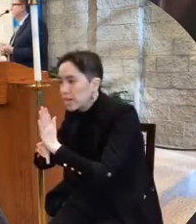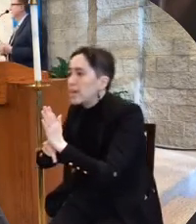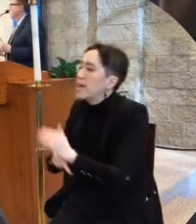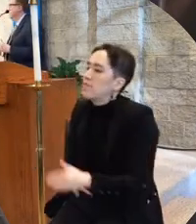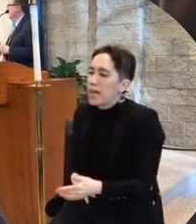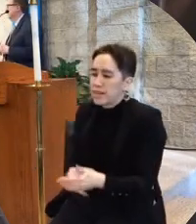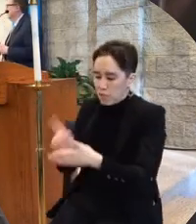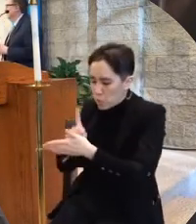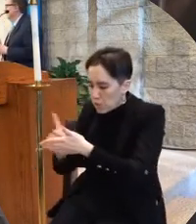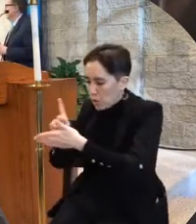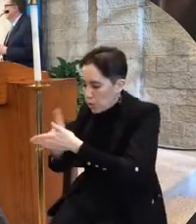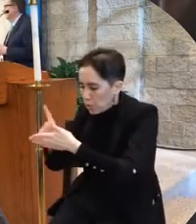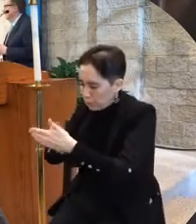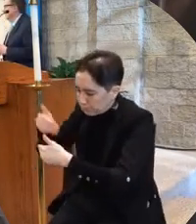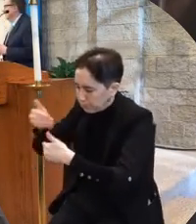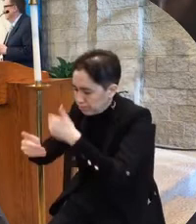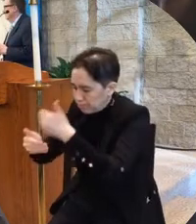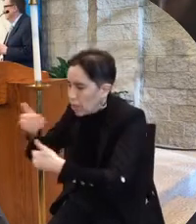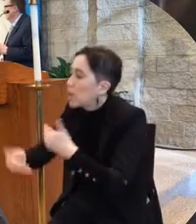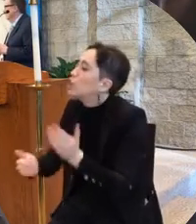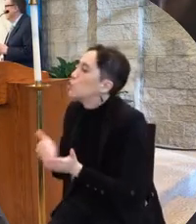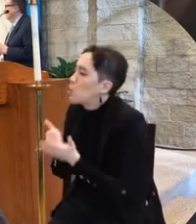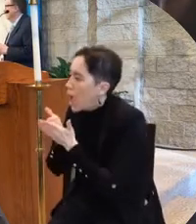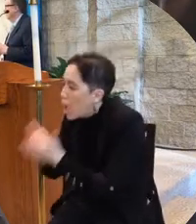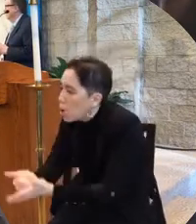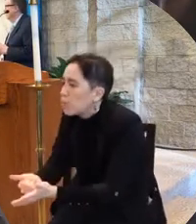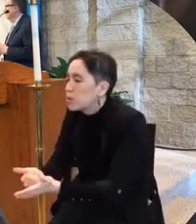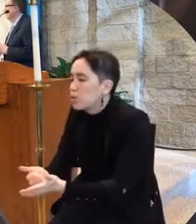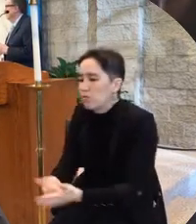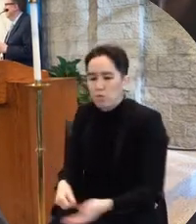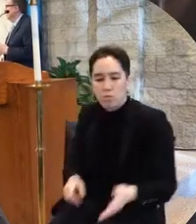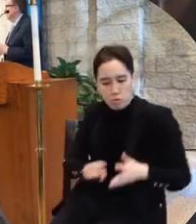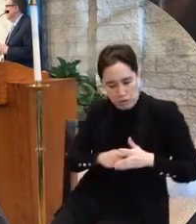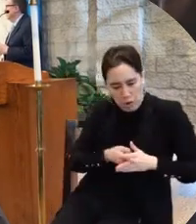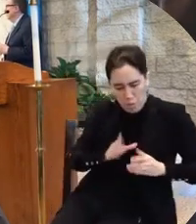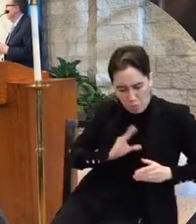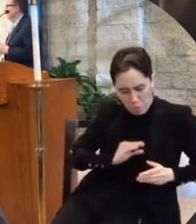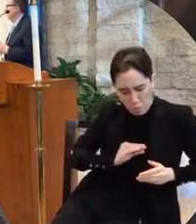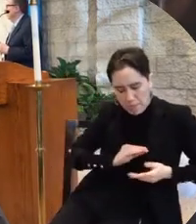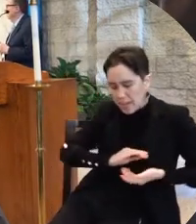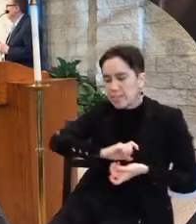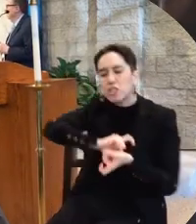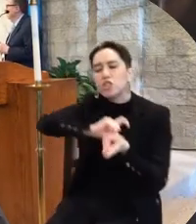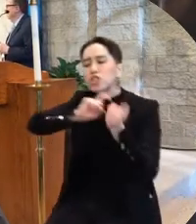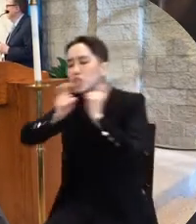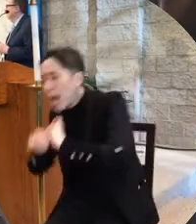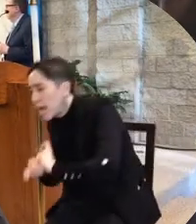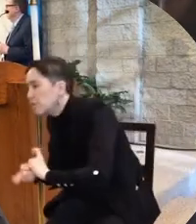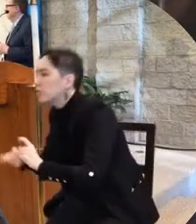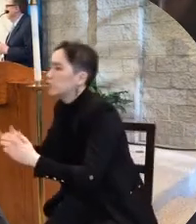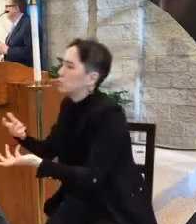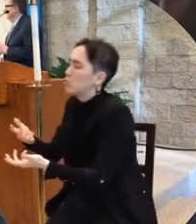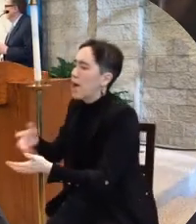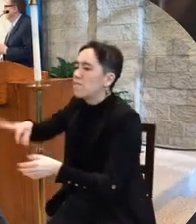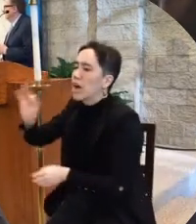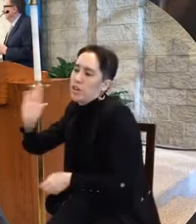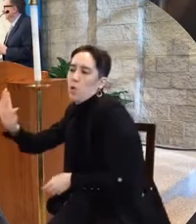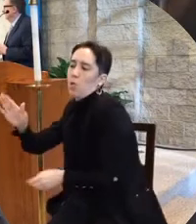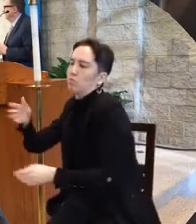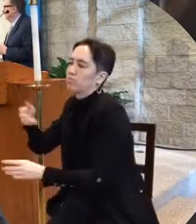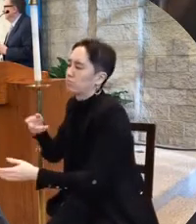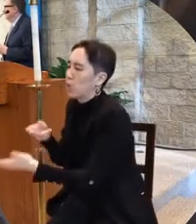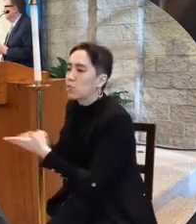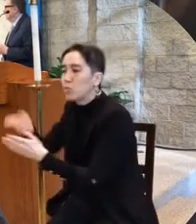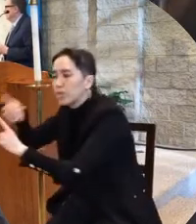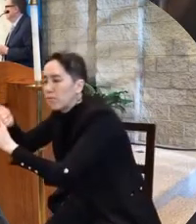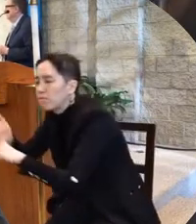to the infinite power within you. So that's available, and I'll be happy to sign a copy for you. If you choose to sign up on my email list, you will